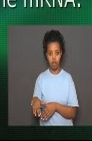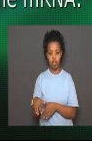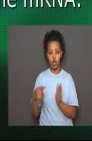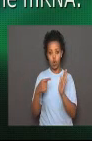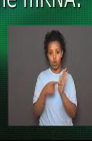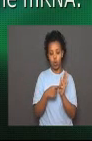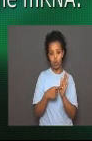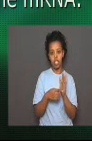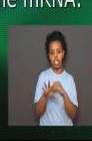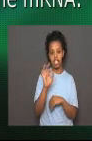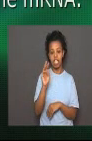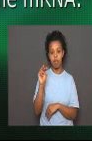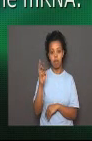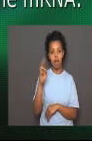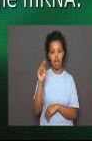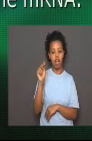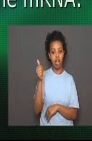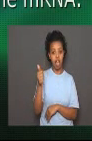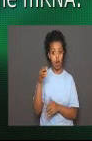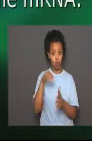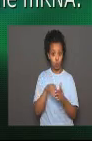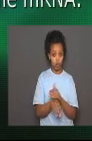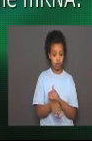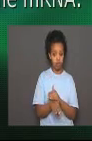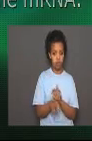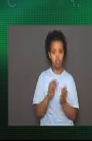fewer codon in the mRNA.